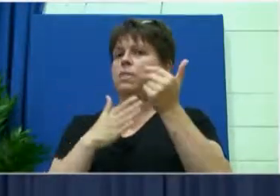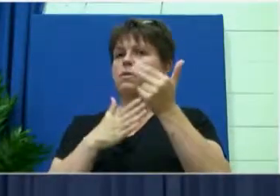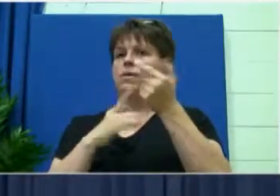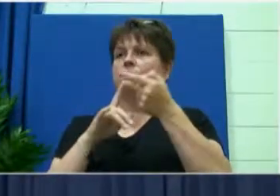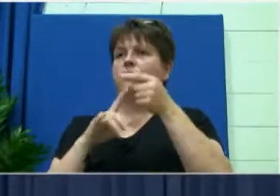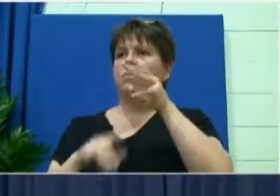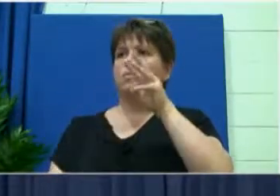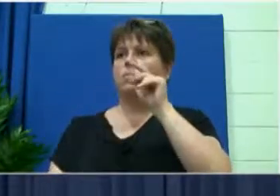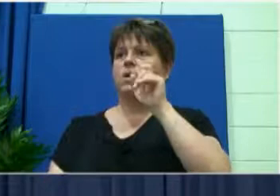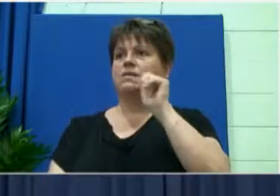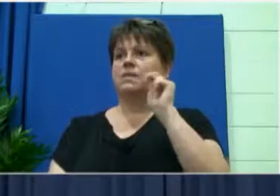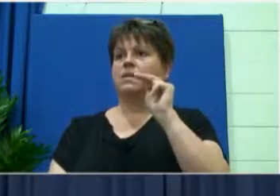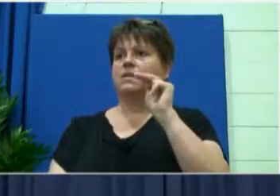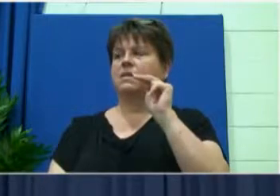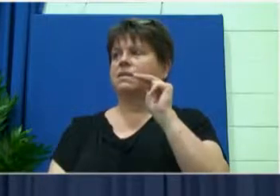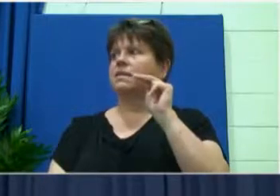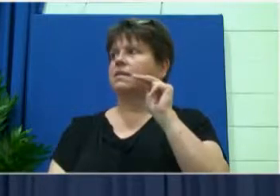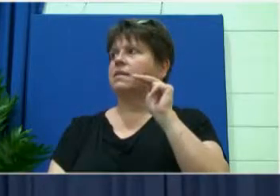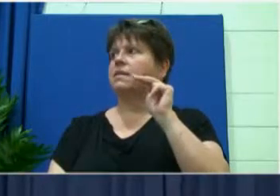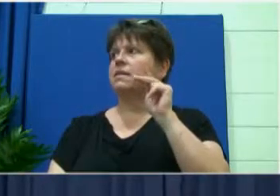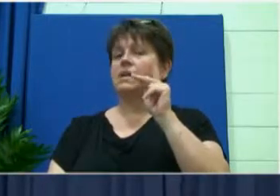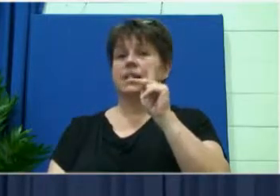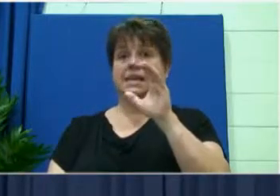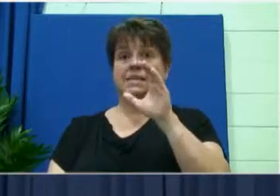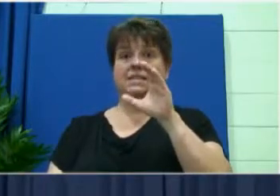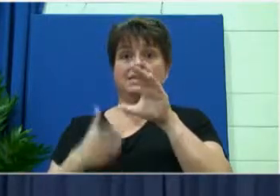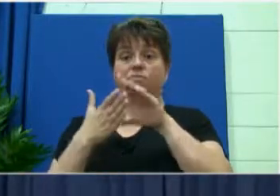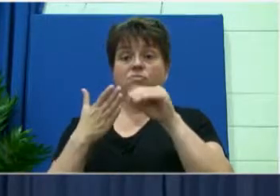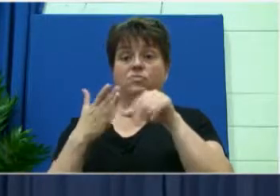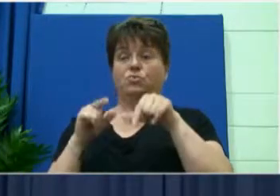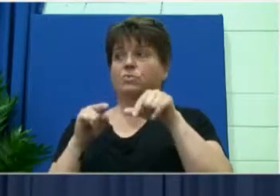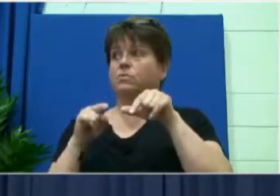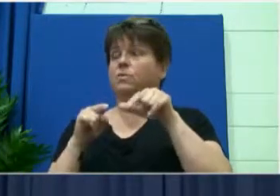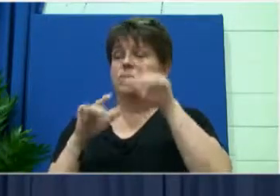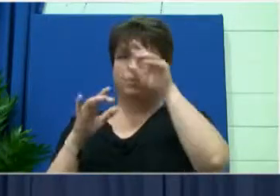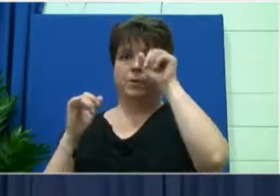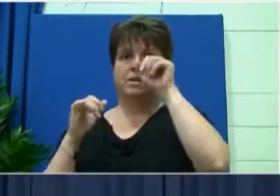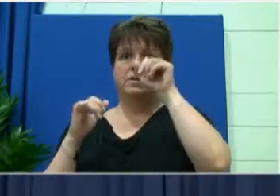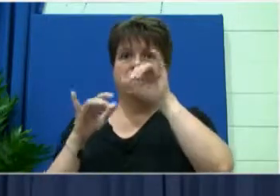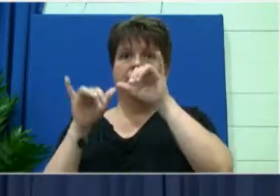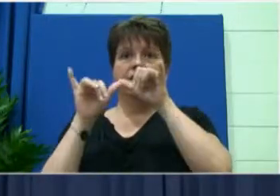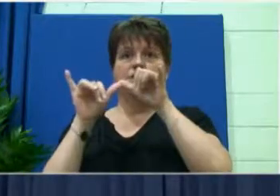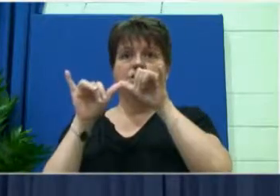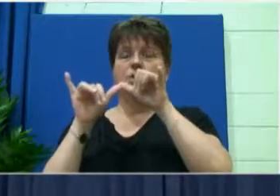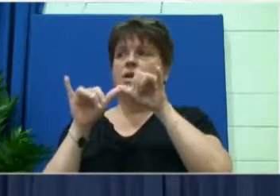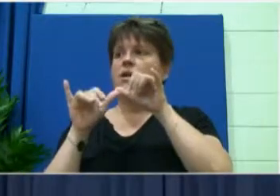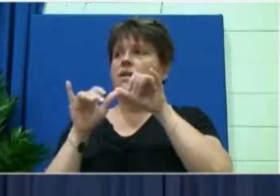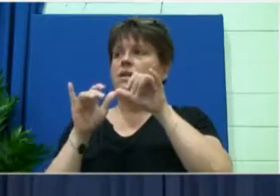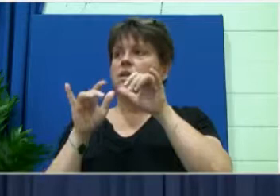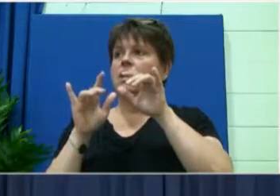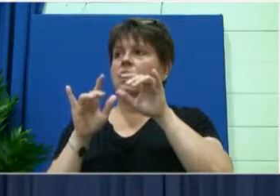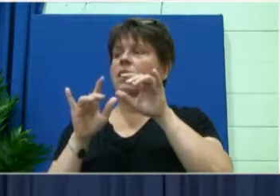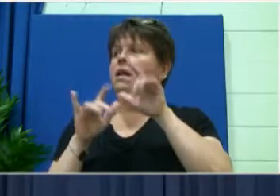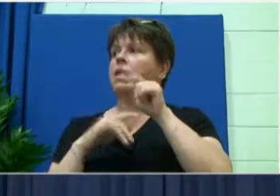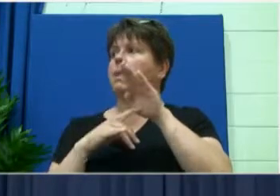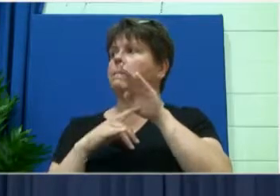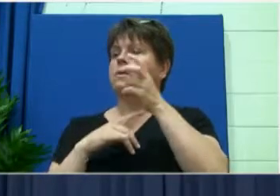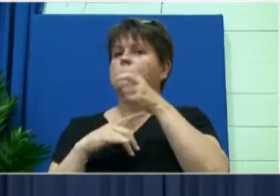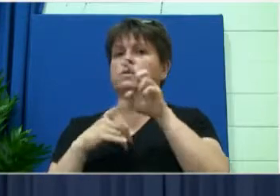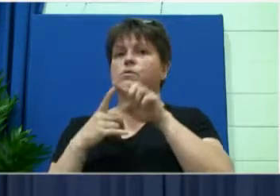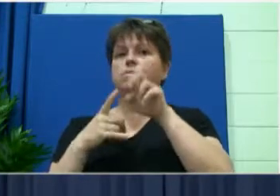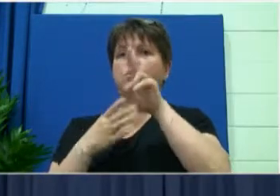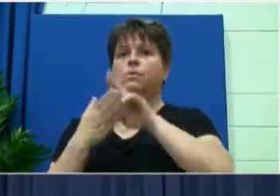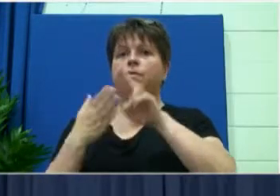of Westland High School. While at KC, Ben was president of the Engineering Club. He will be transferring